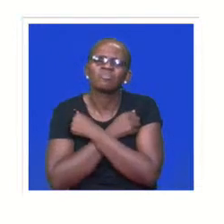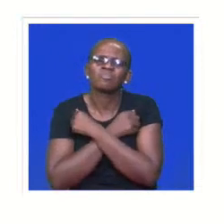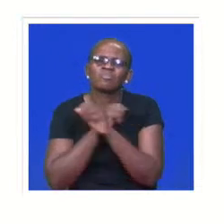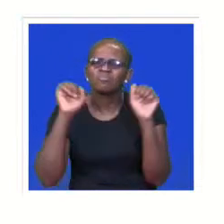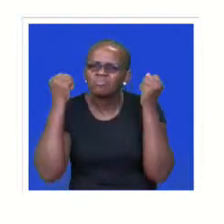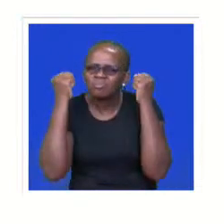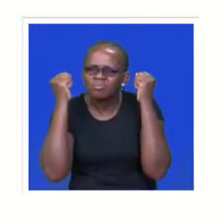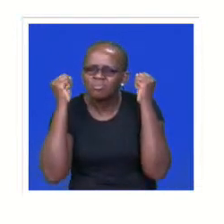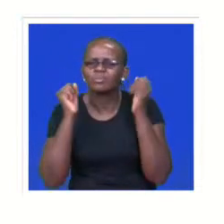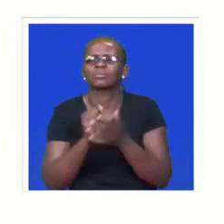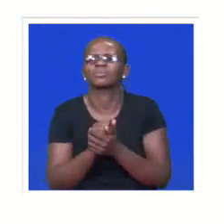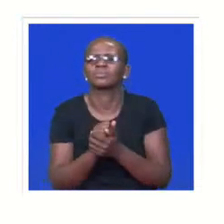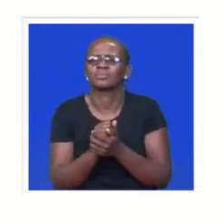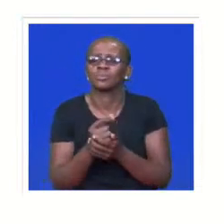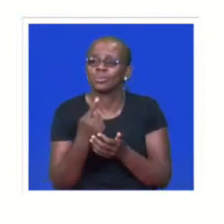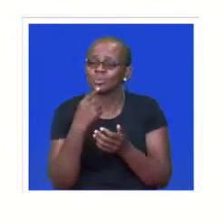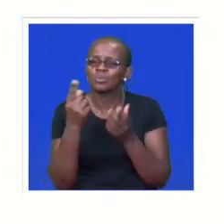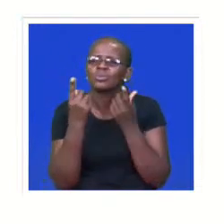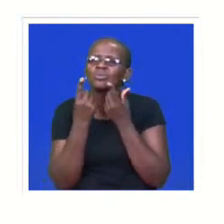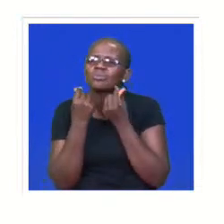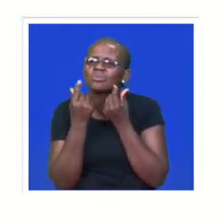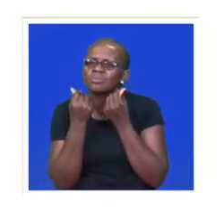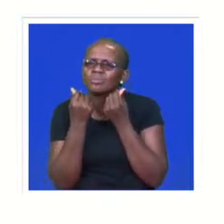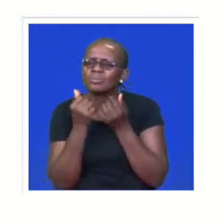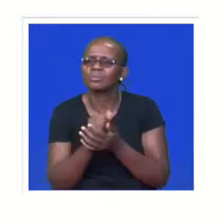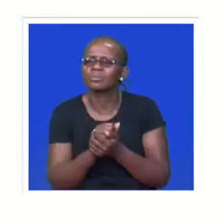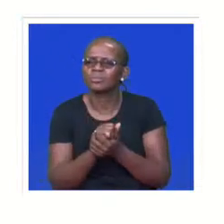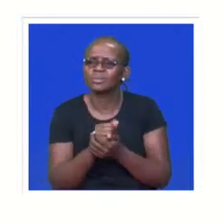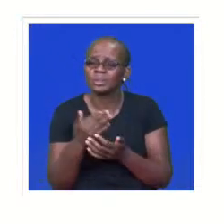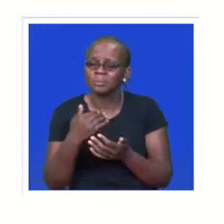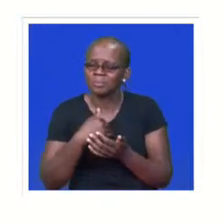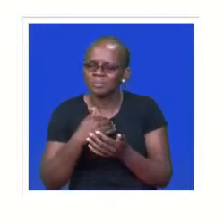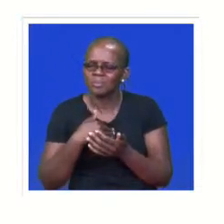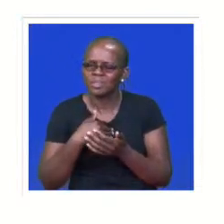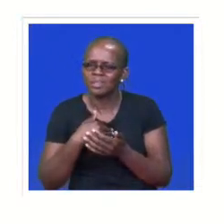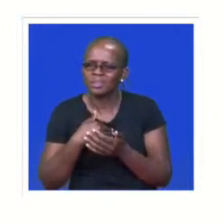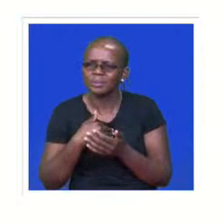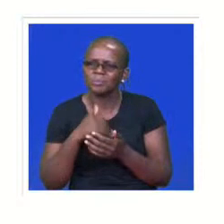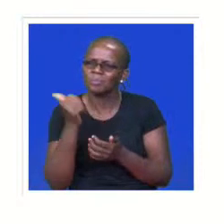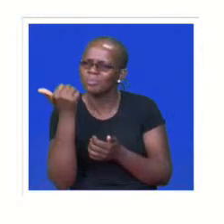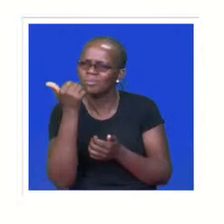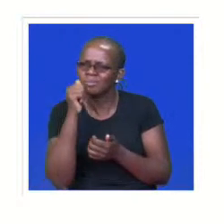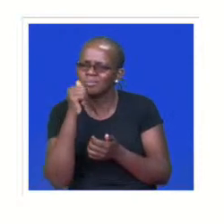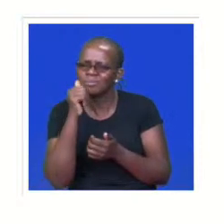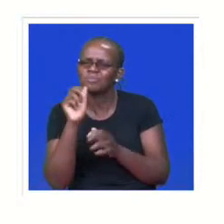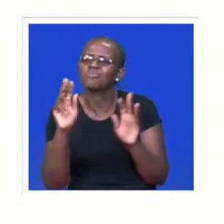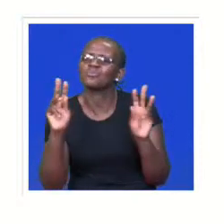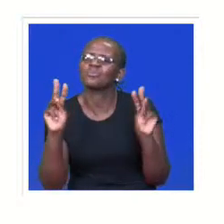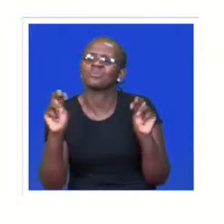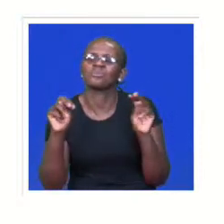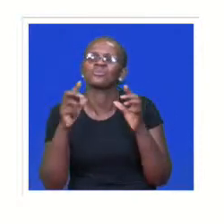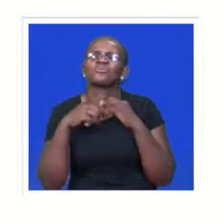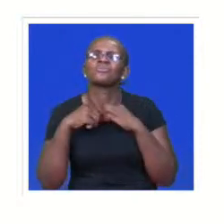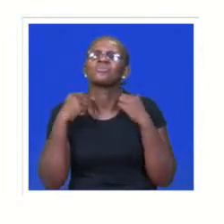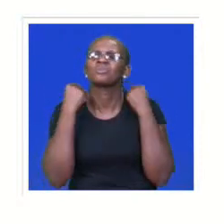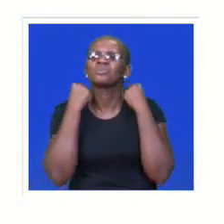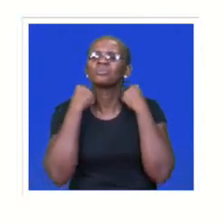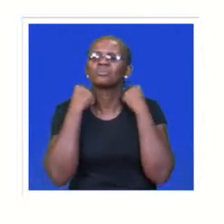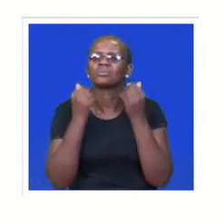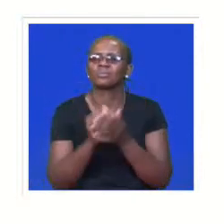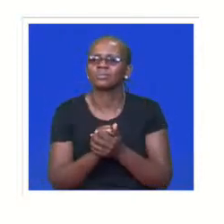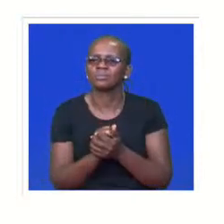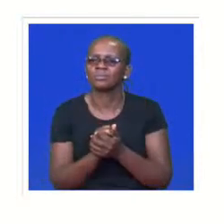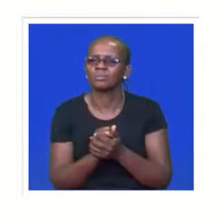asked. It's my wonderful new necklace, squawked Little Mouse. I want